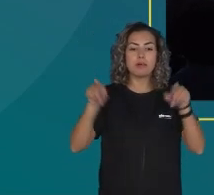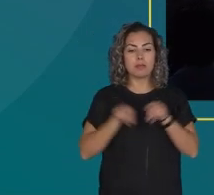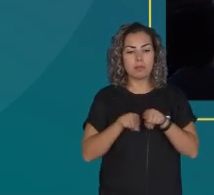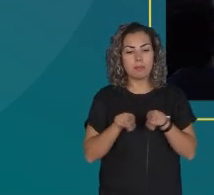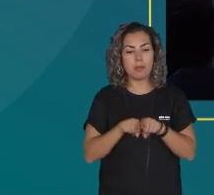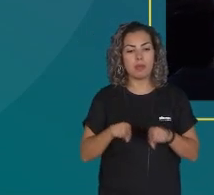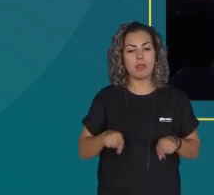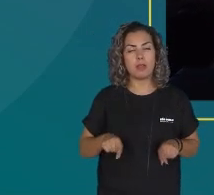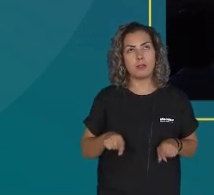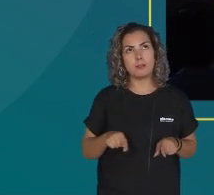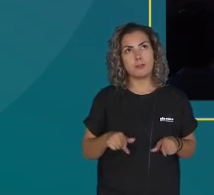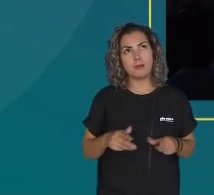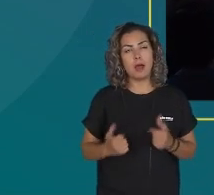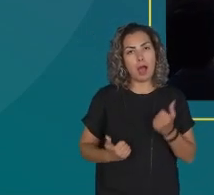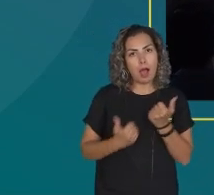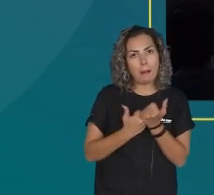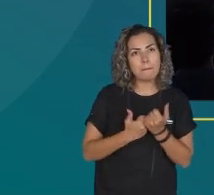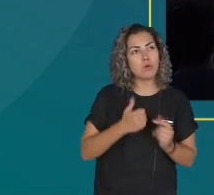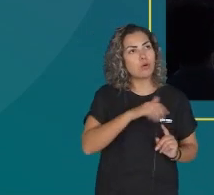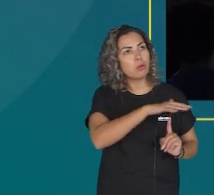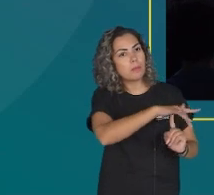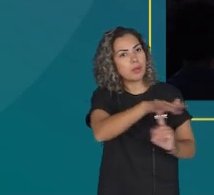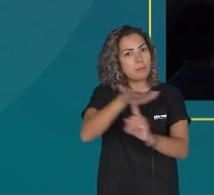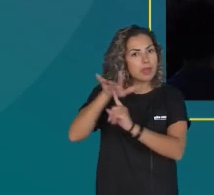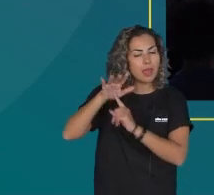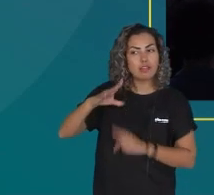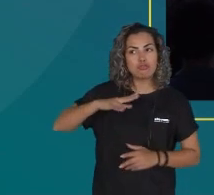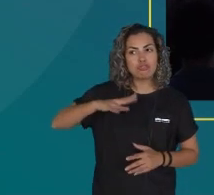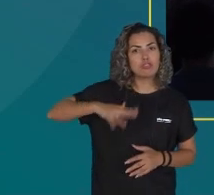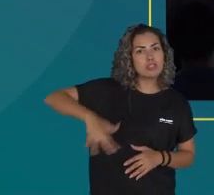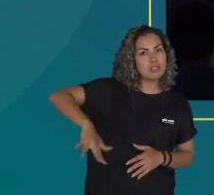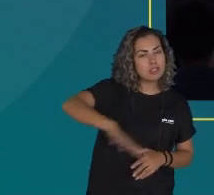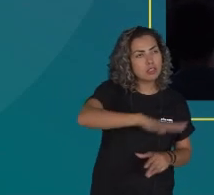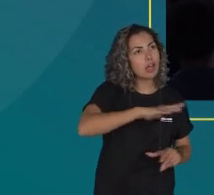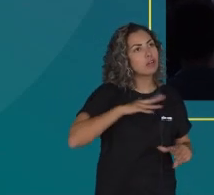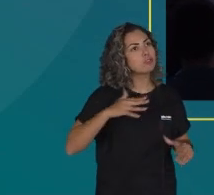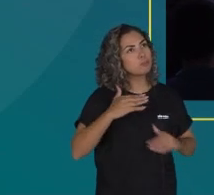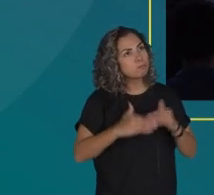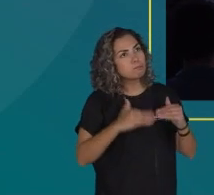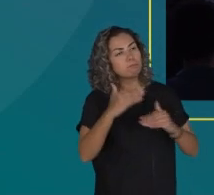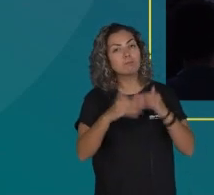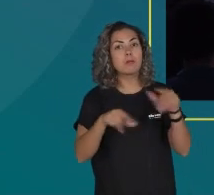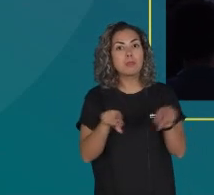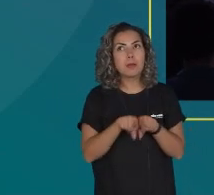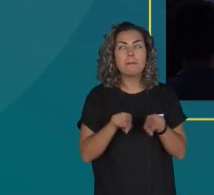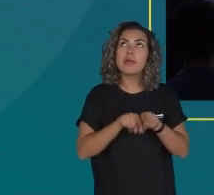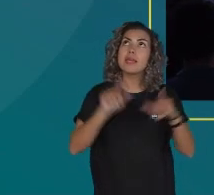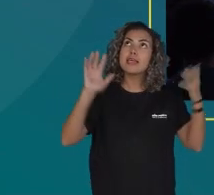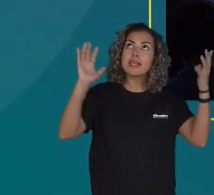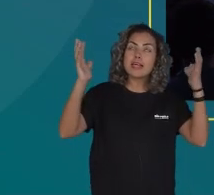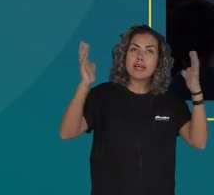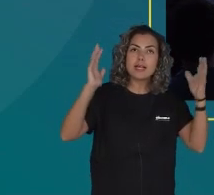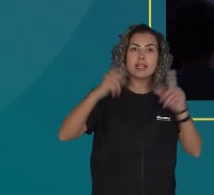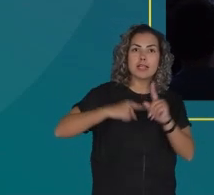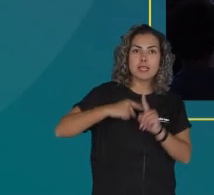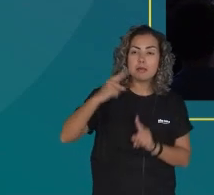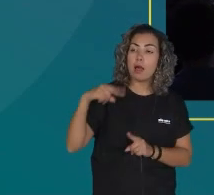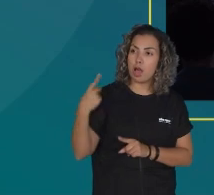and constructions and cities, but also in the climate space where we work together on things like the Sharm el-Sheikh